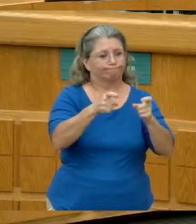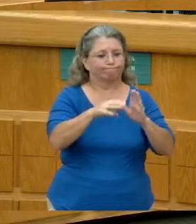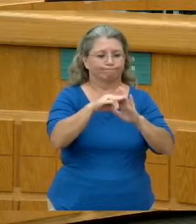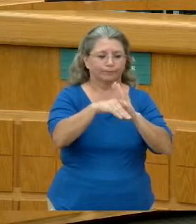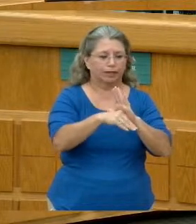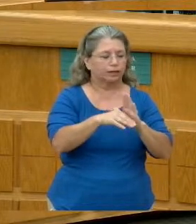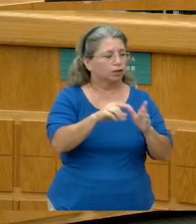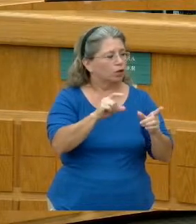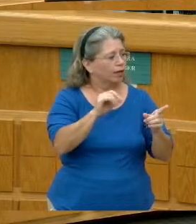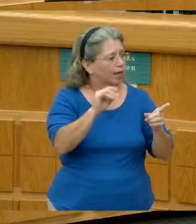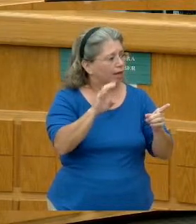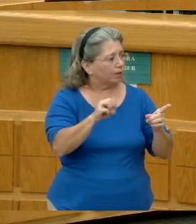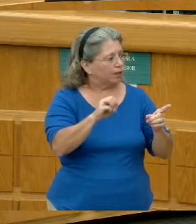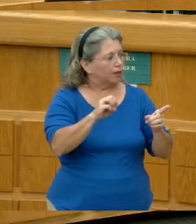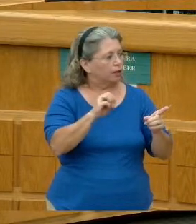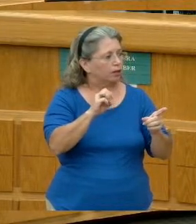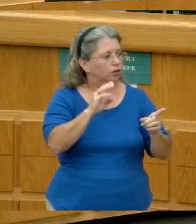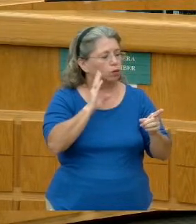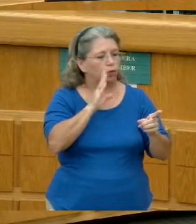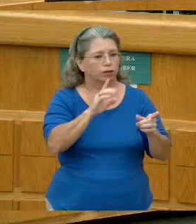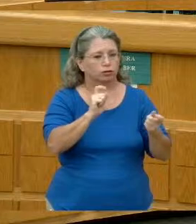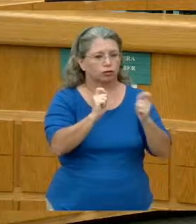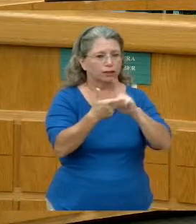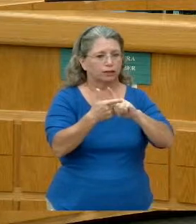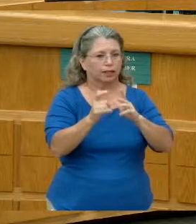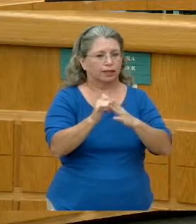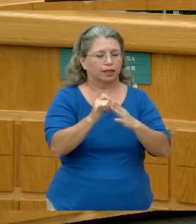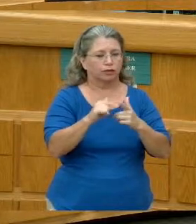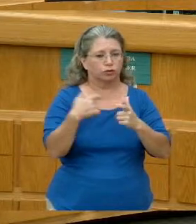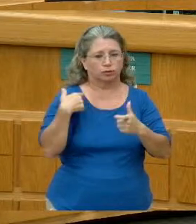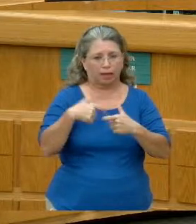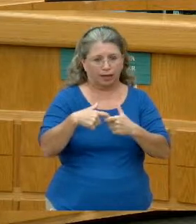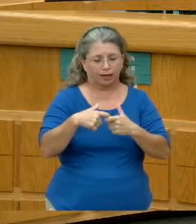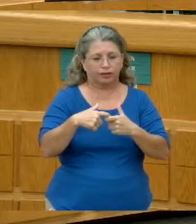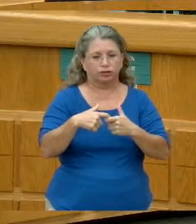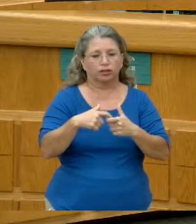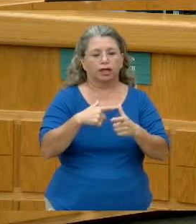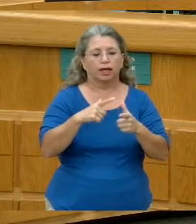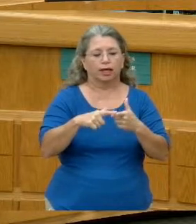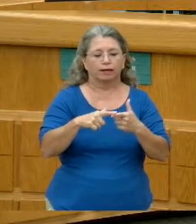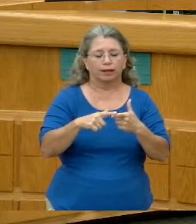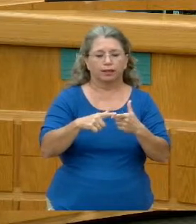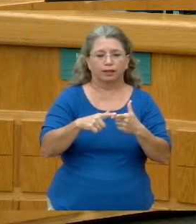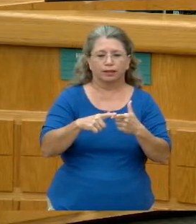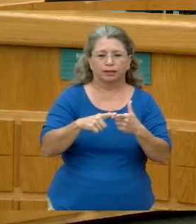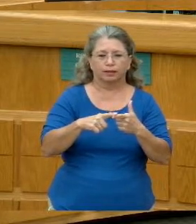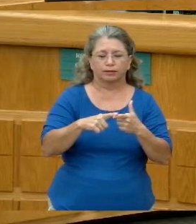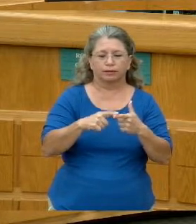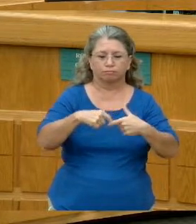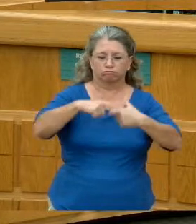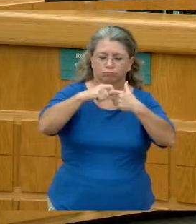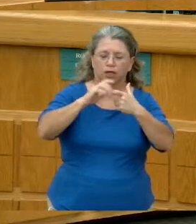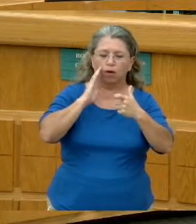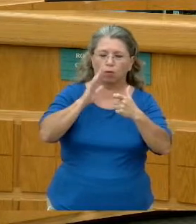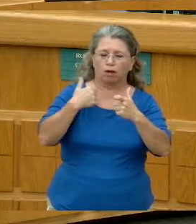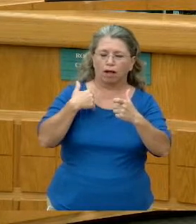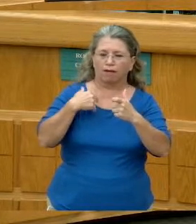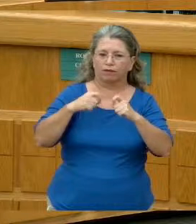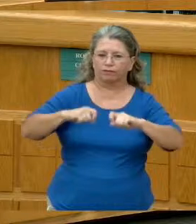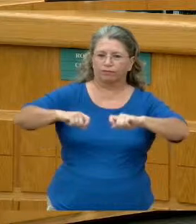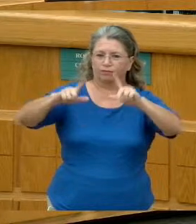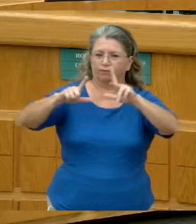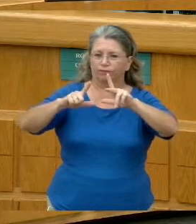going to translate that into Spanish, and then take a quick second, and then we're going to put this video up. We want people to watch it. I did post